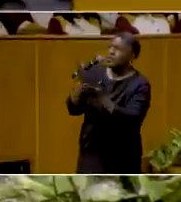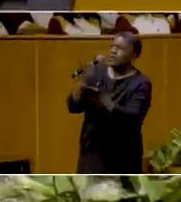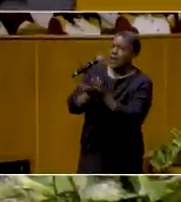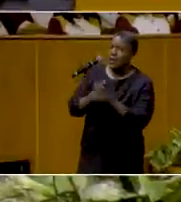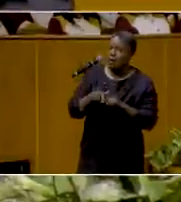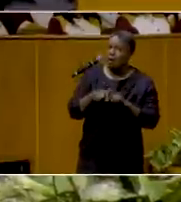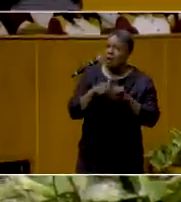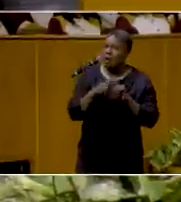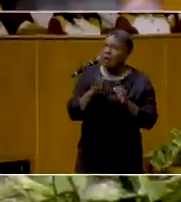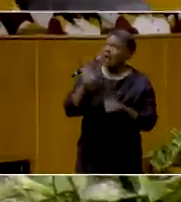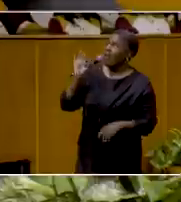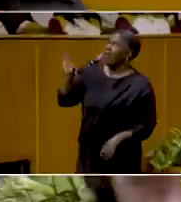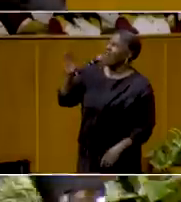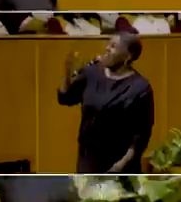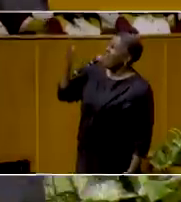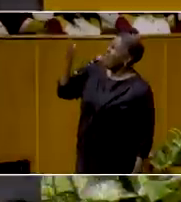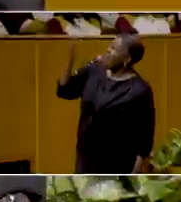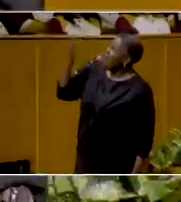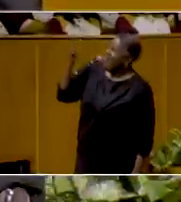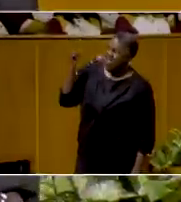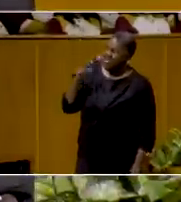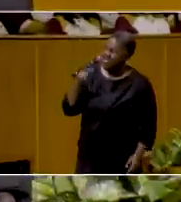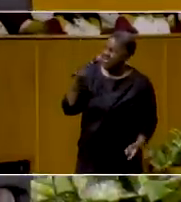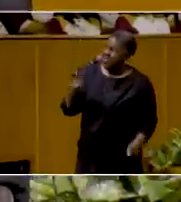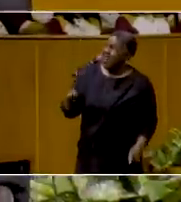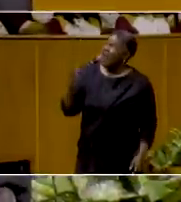God, why?